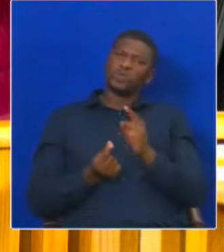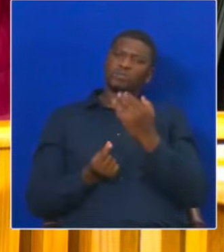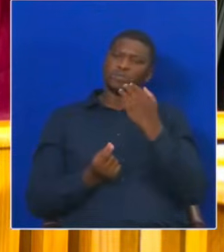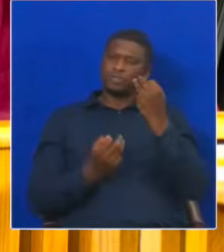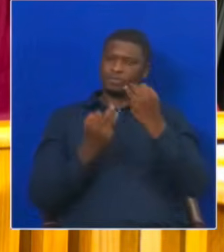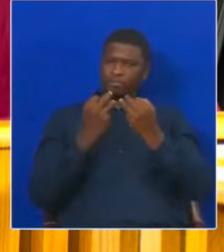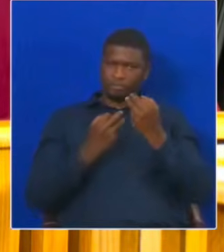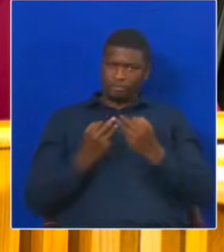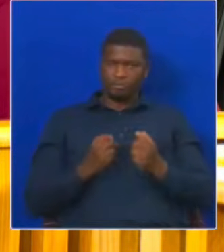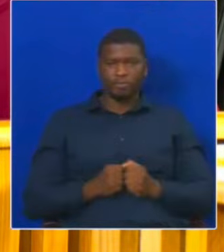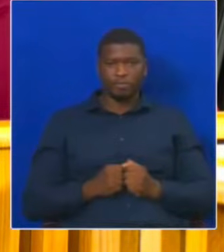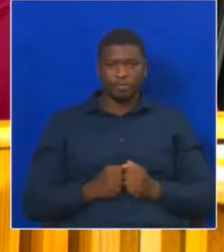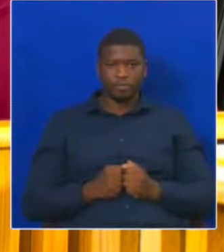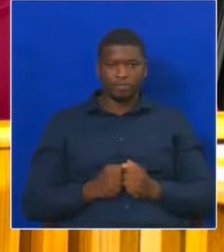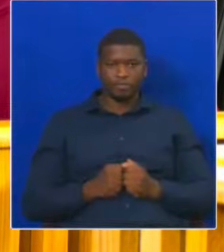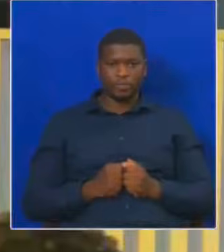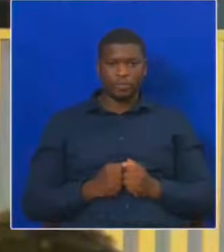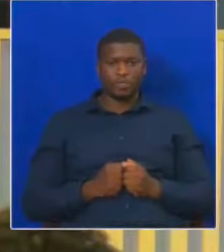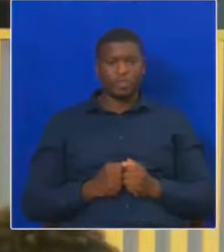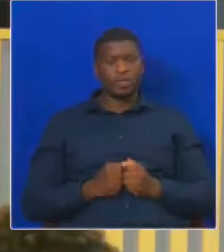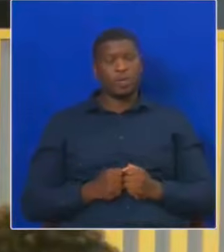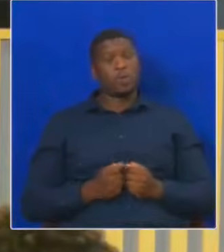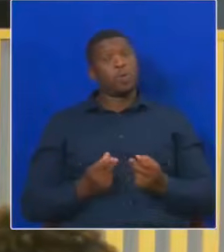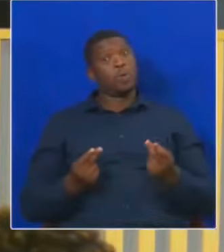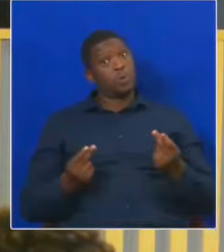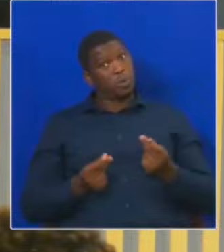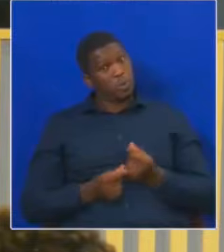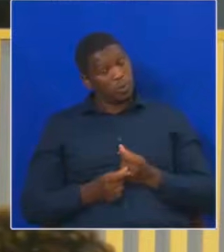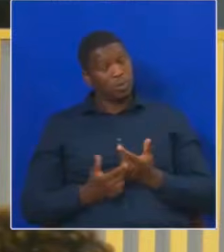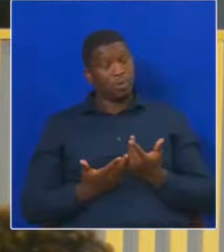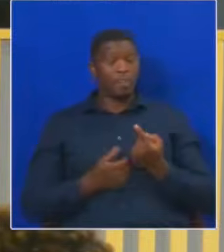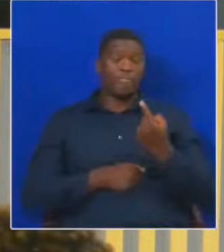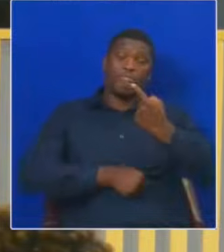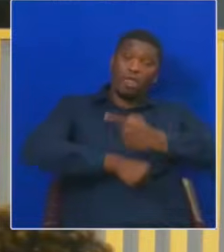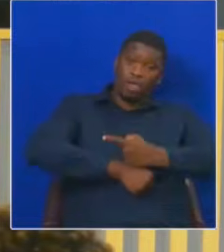That is on the 23rd of